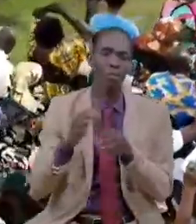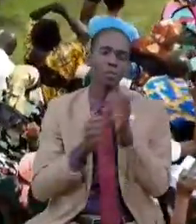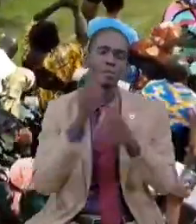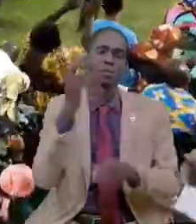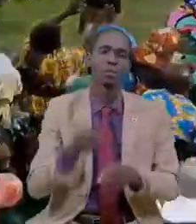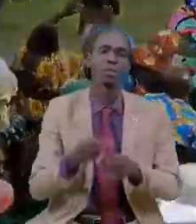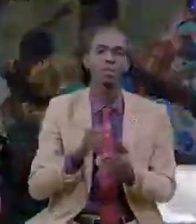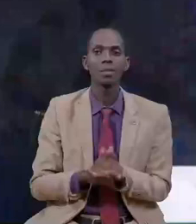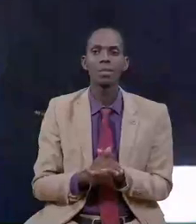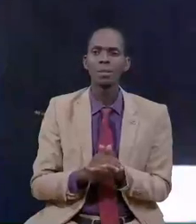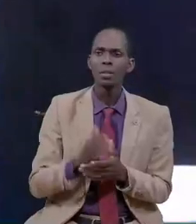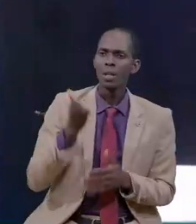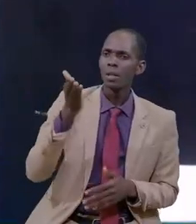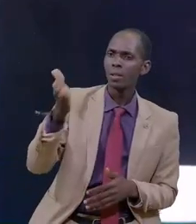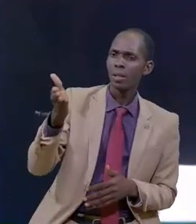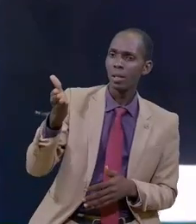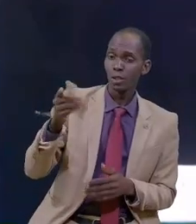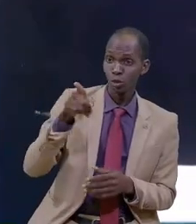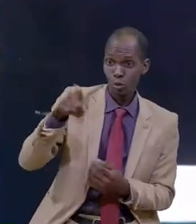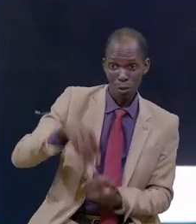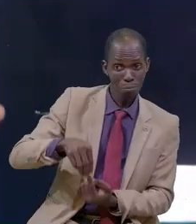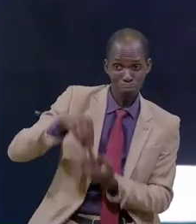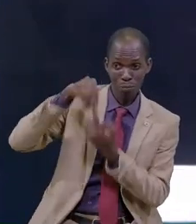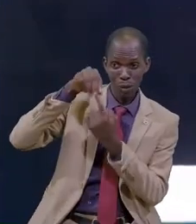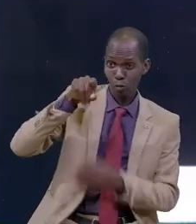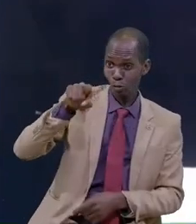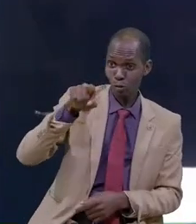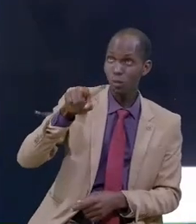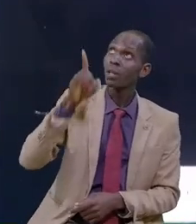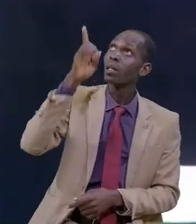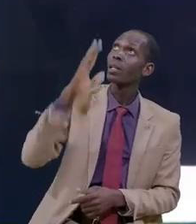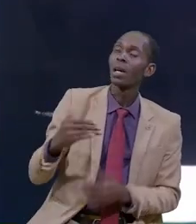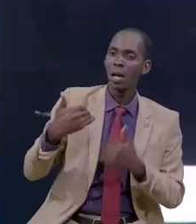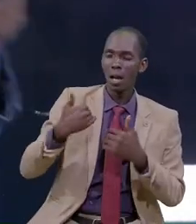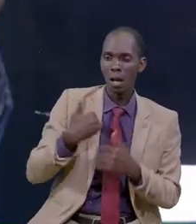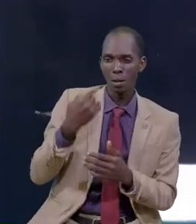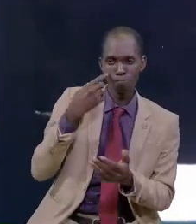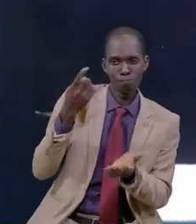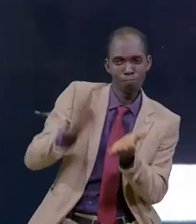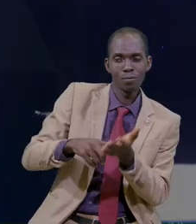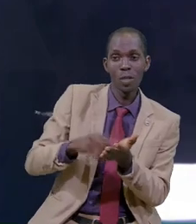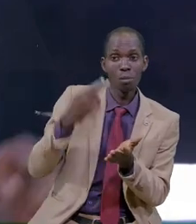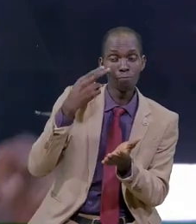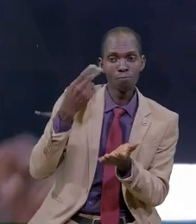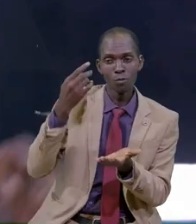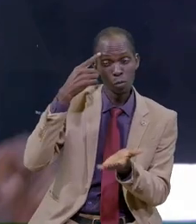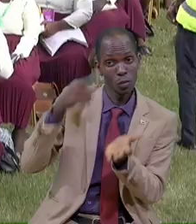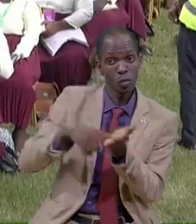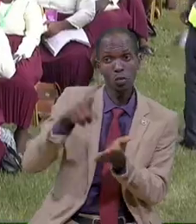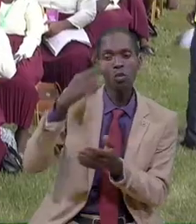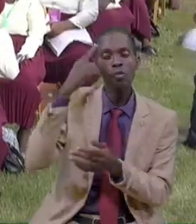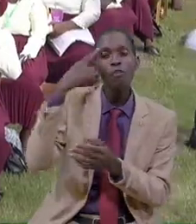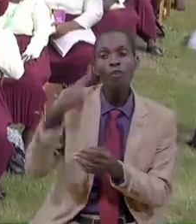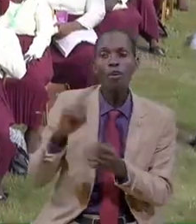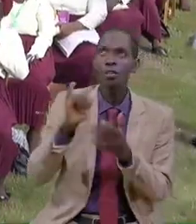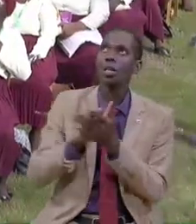côté. Over there, you especially. God has marked you down for salvation. Et pour toi